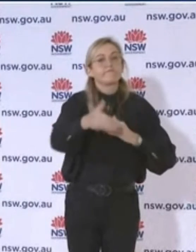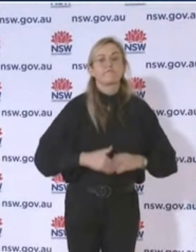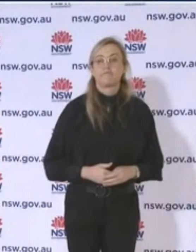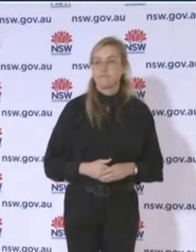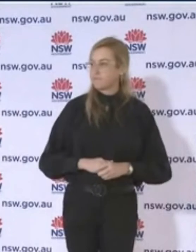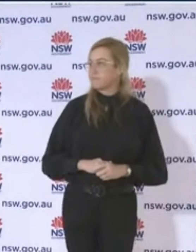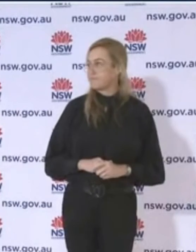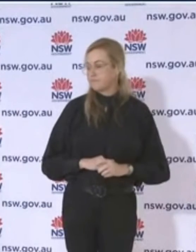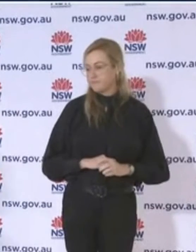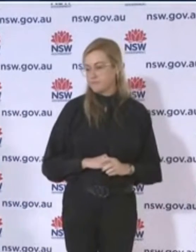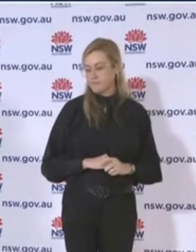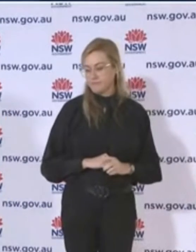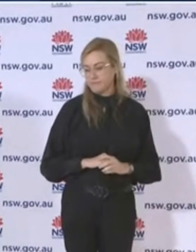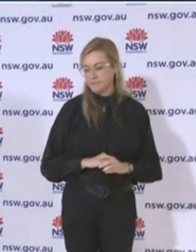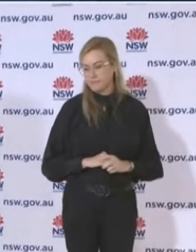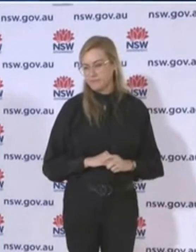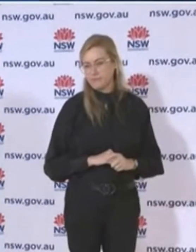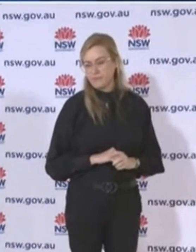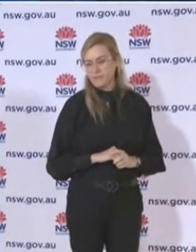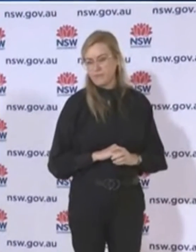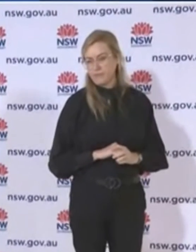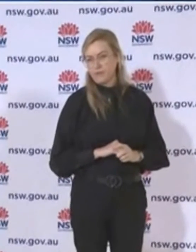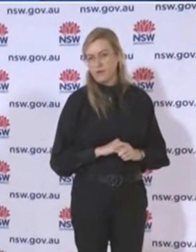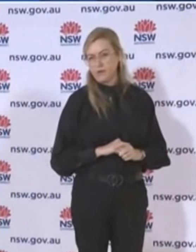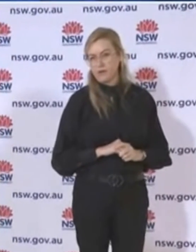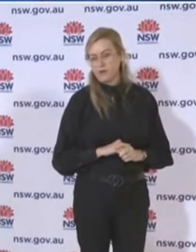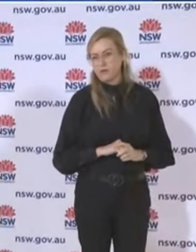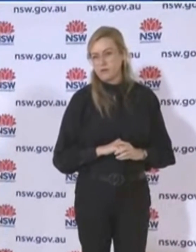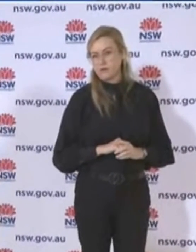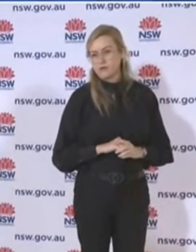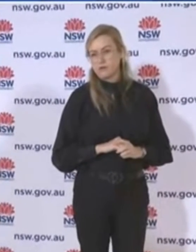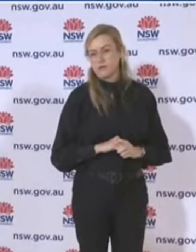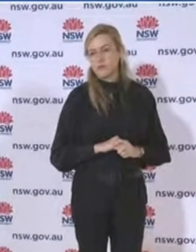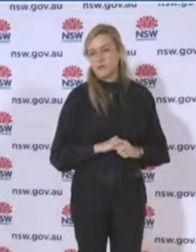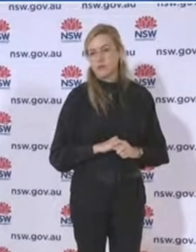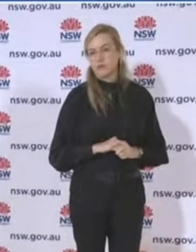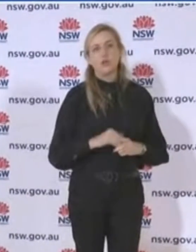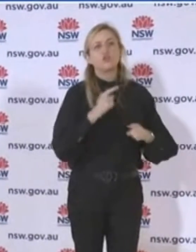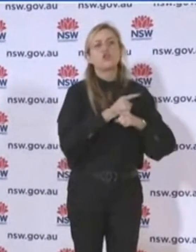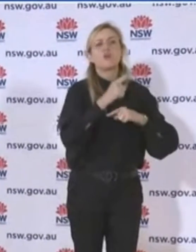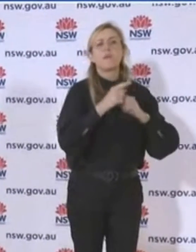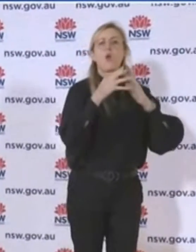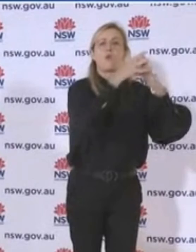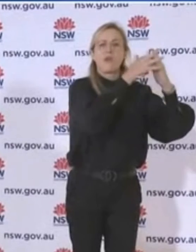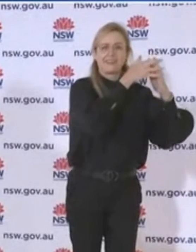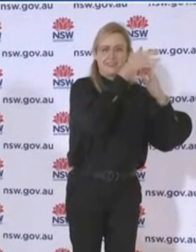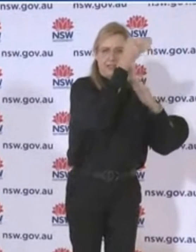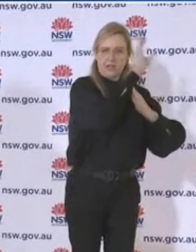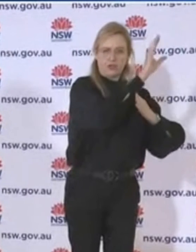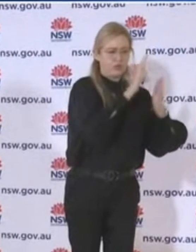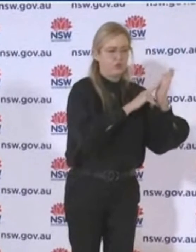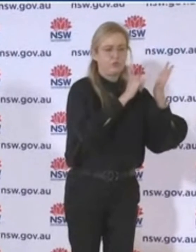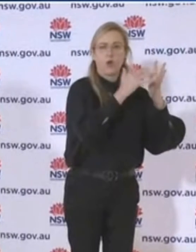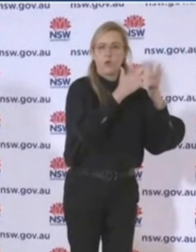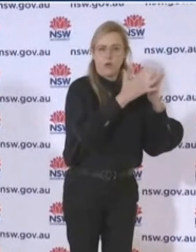The CMP in the Far West Port Butler is saying that there needs to be a temporary medical facility set up in Wilcannia right now. I know that extra resources